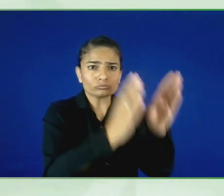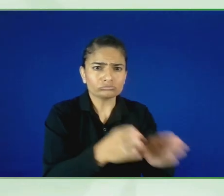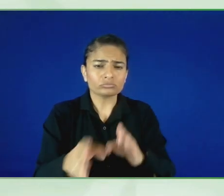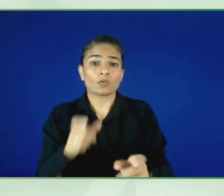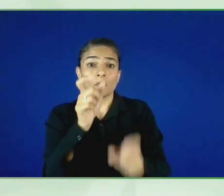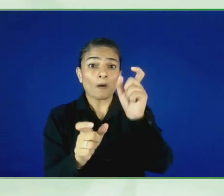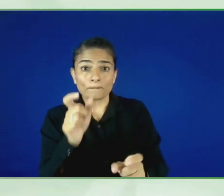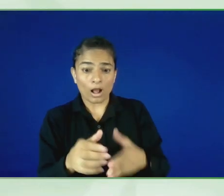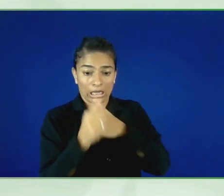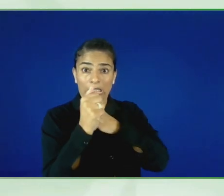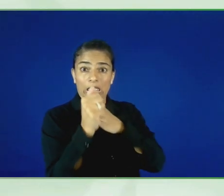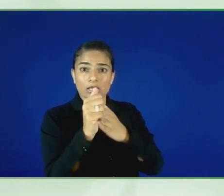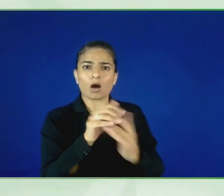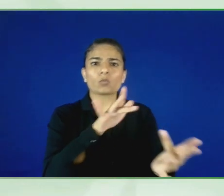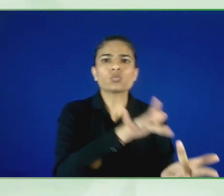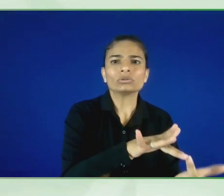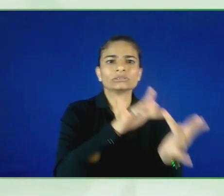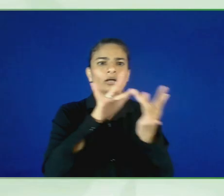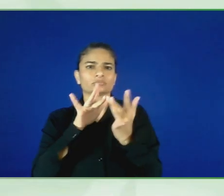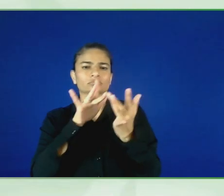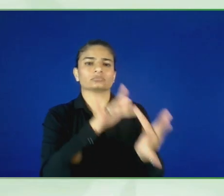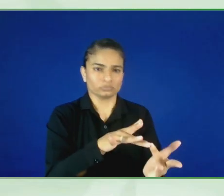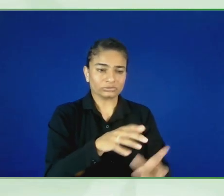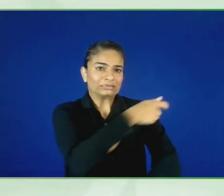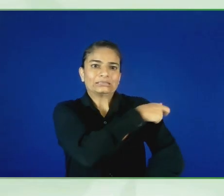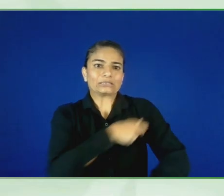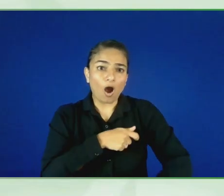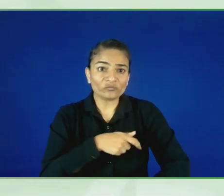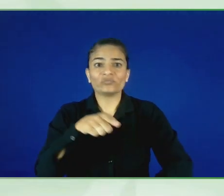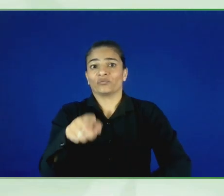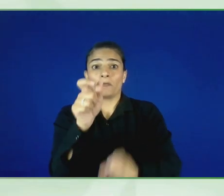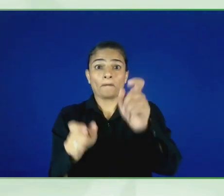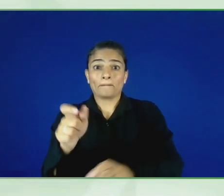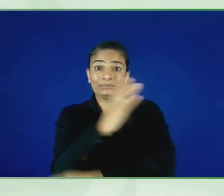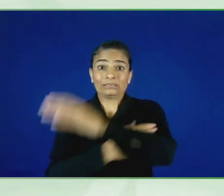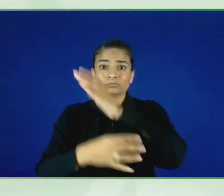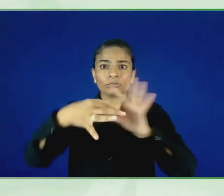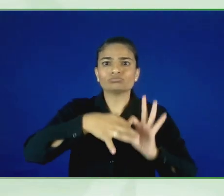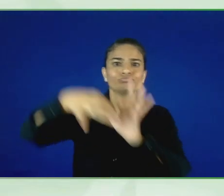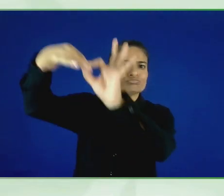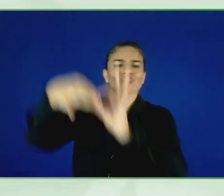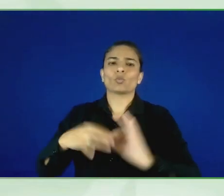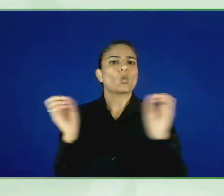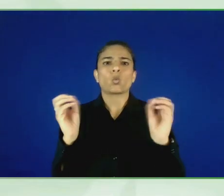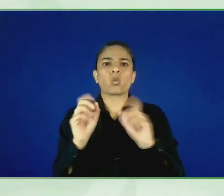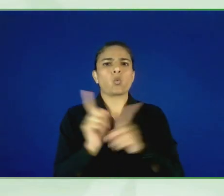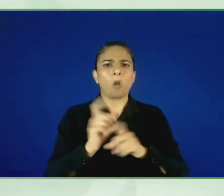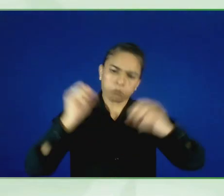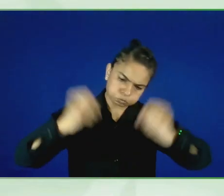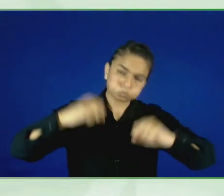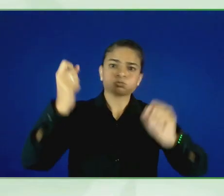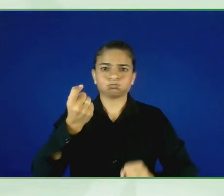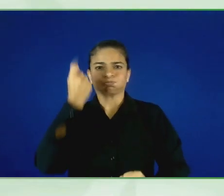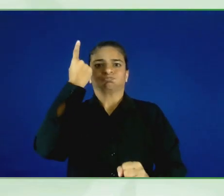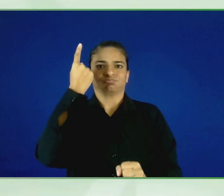and the importance of the topic gets down on the agenda. The third field, and maybe this is a bit